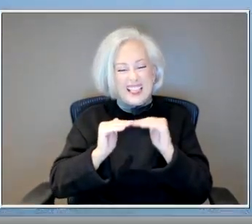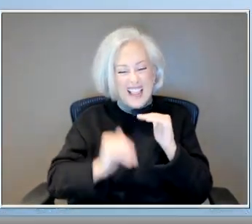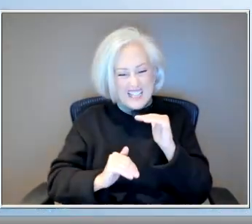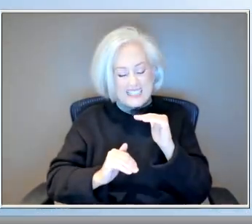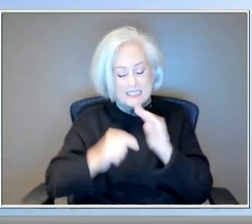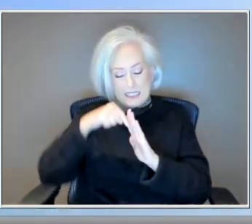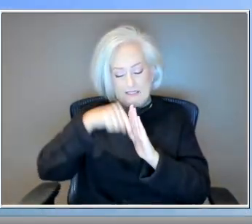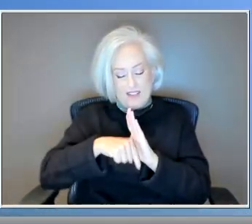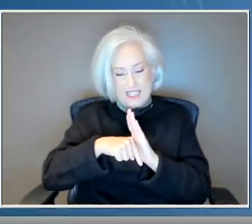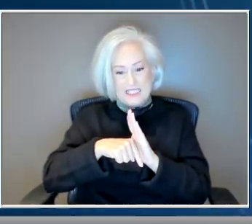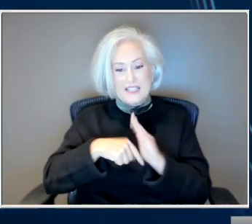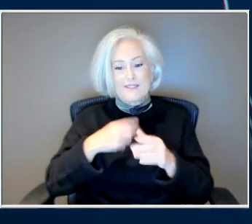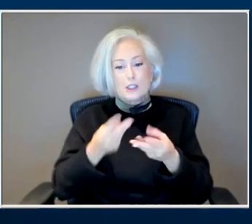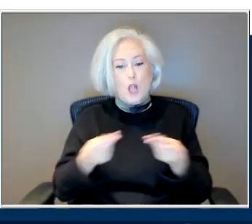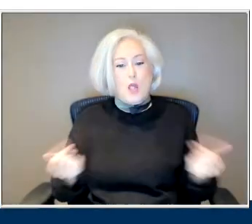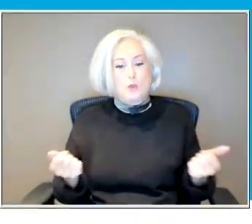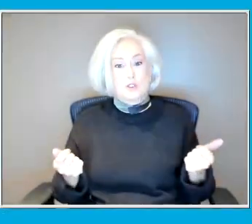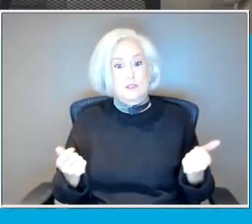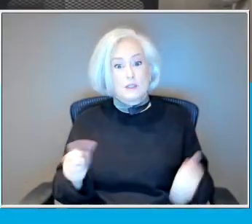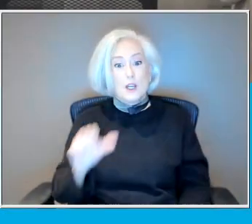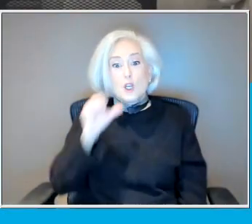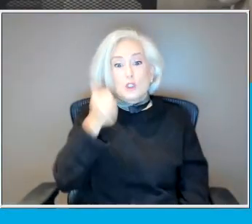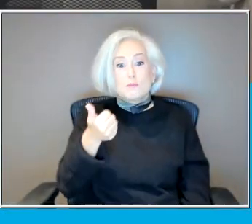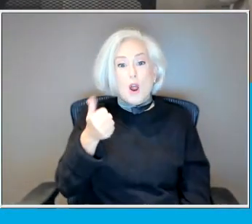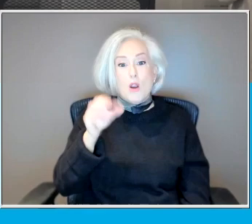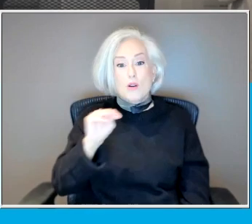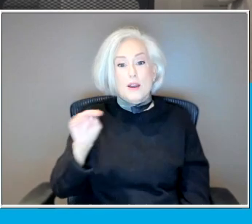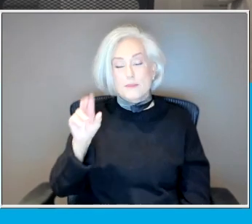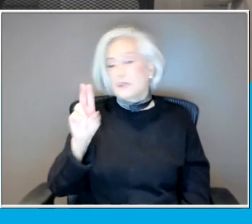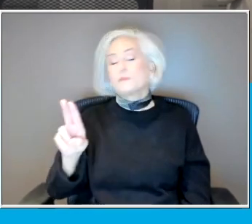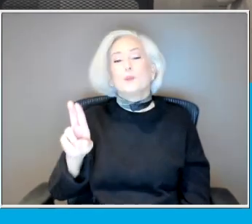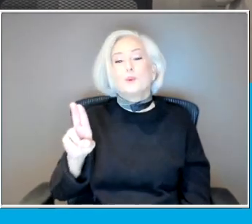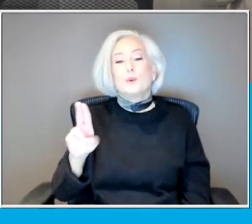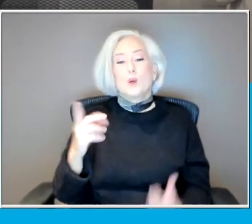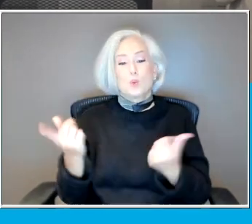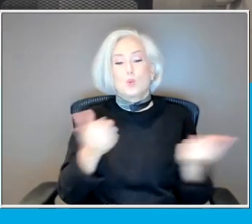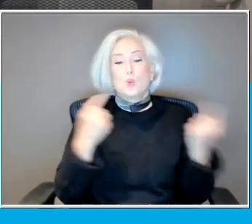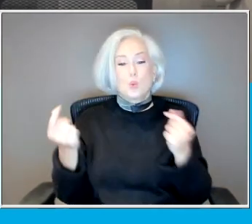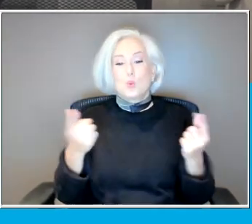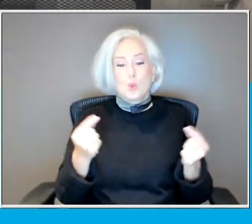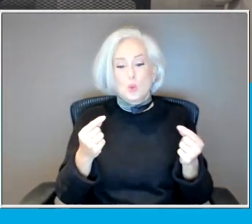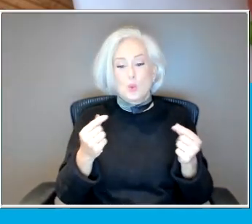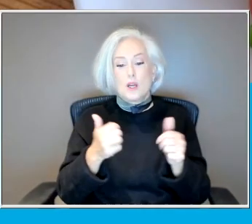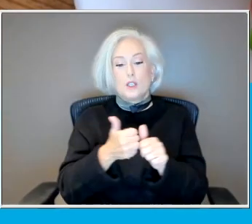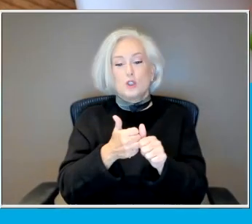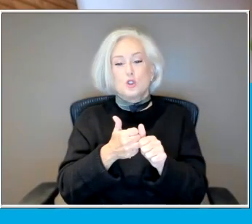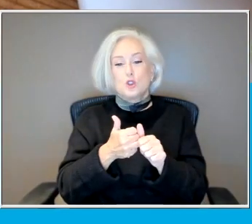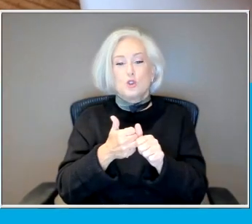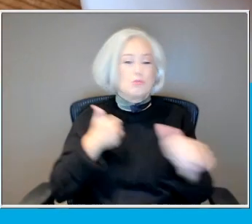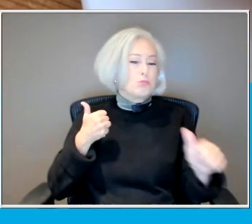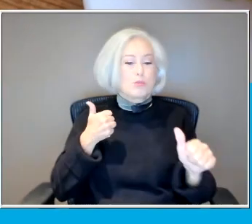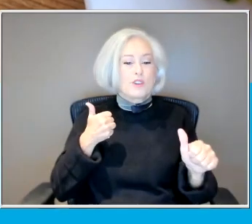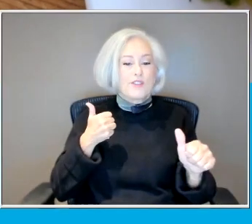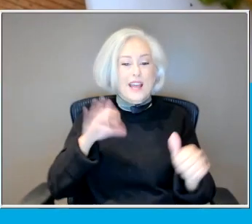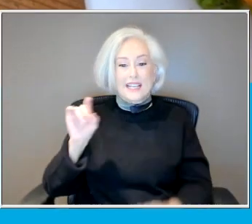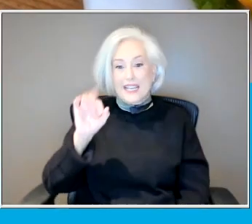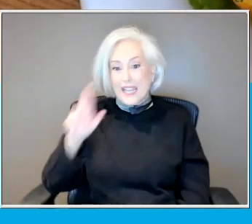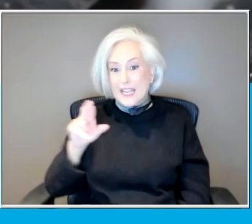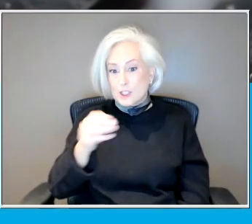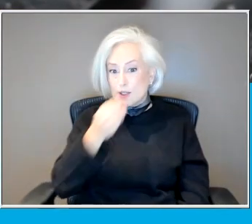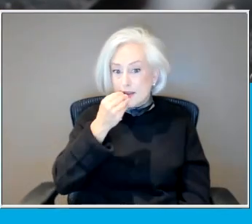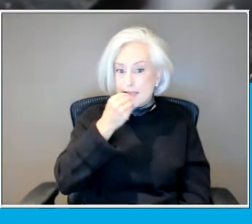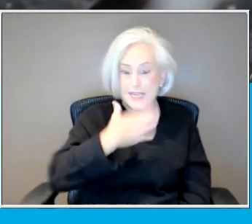Coming up tomorrow on the Morning Medical Update. What would you do to prevent cancer? Exercise more, eat better,